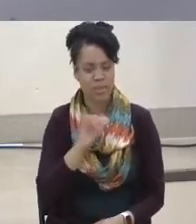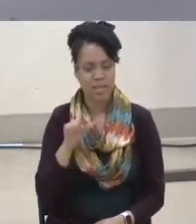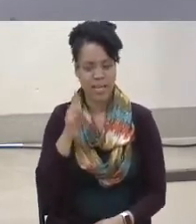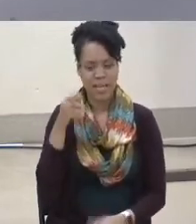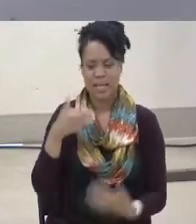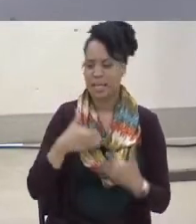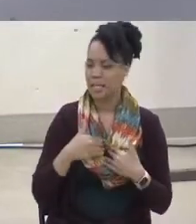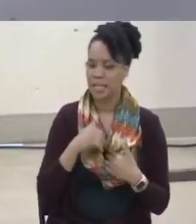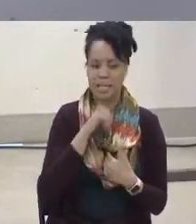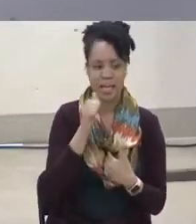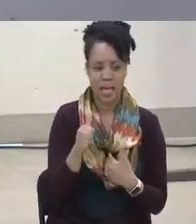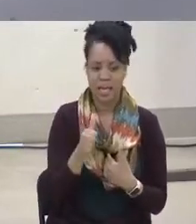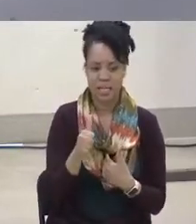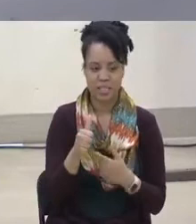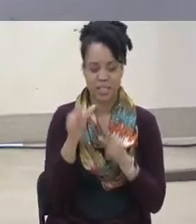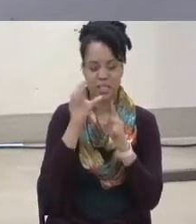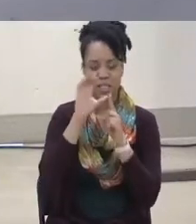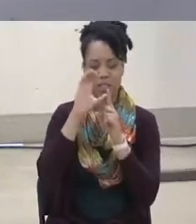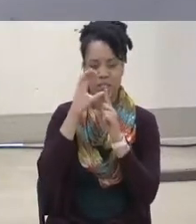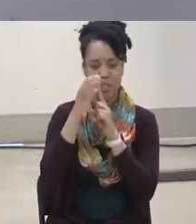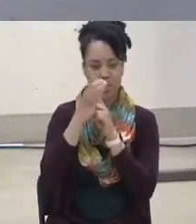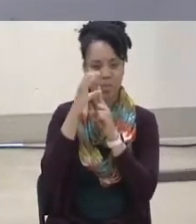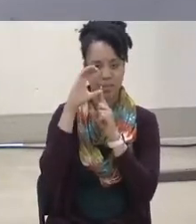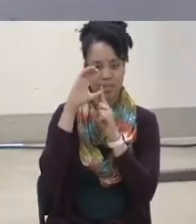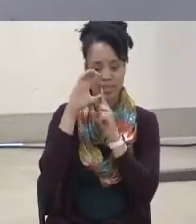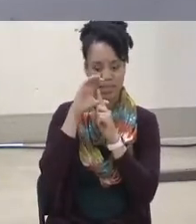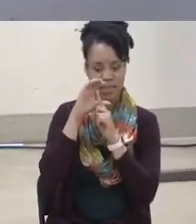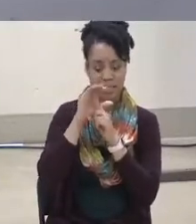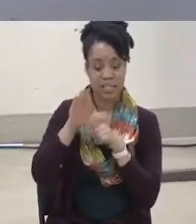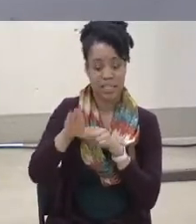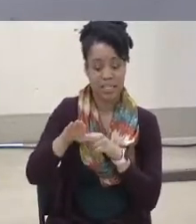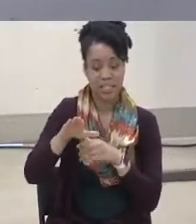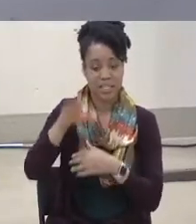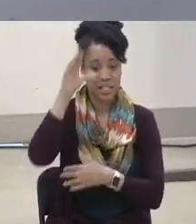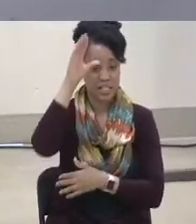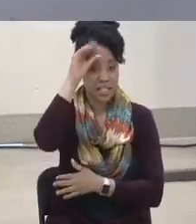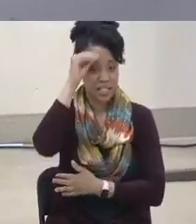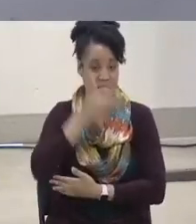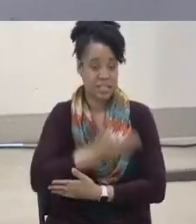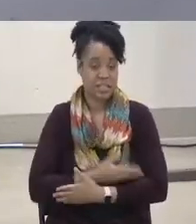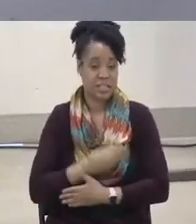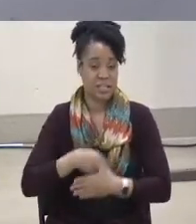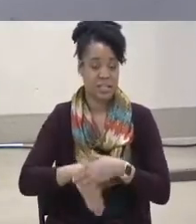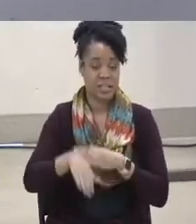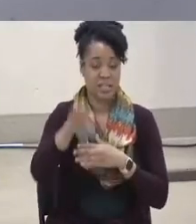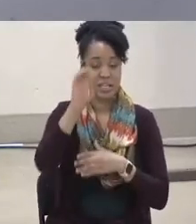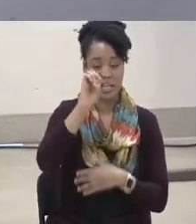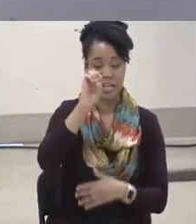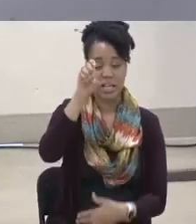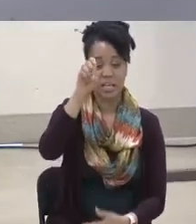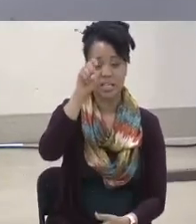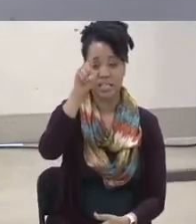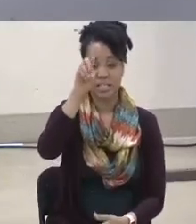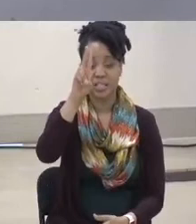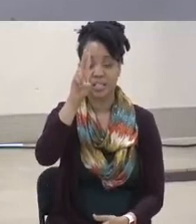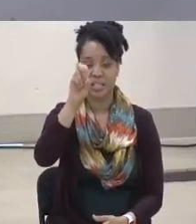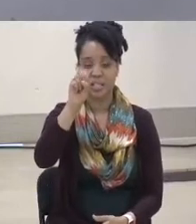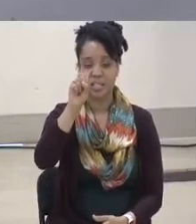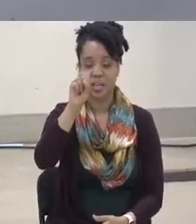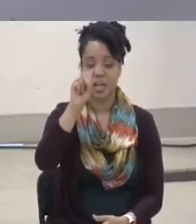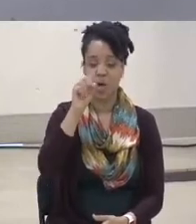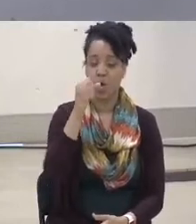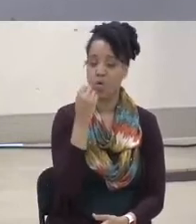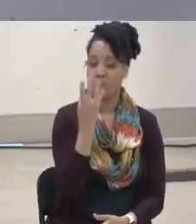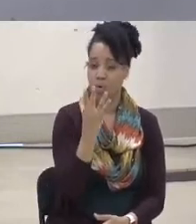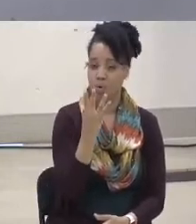had not circumcised his son in Exodus 4. Porque él no había circuncidado a su hijo en Éxodo So it's 4. not just praying,